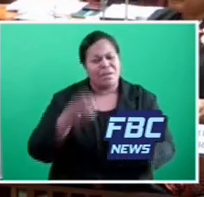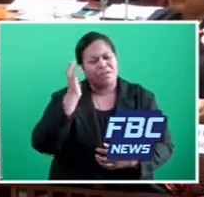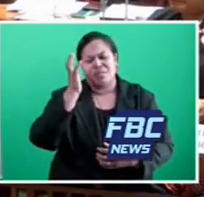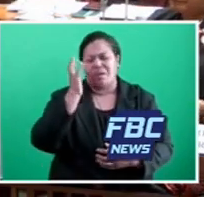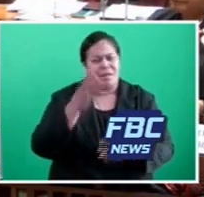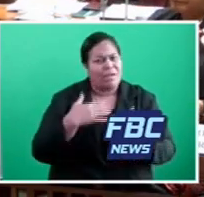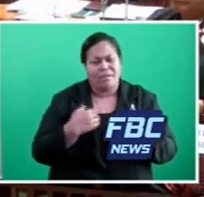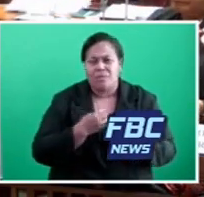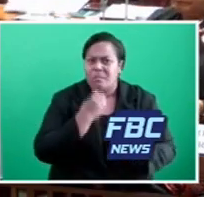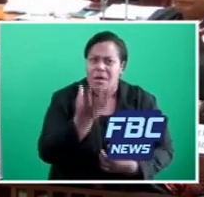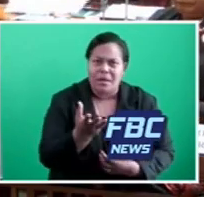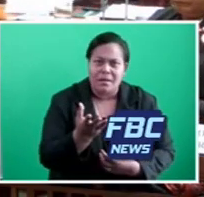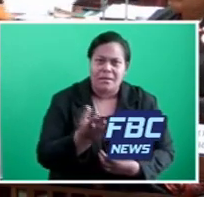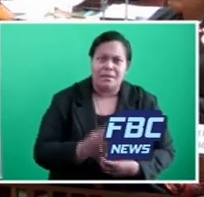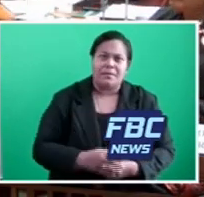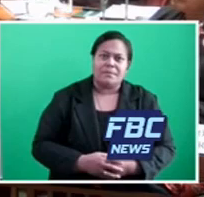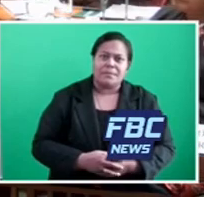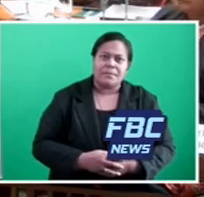that, Honourable Speaker.